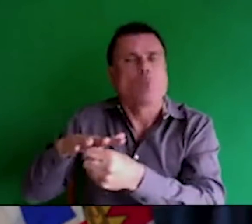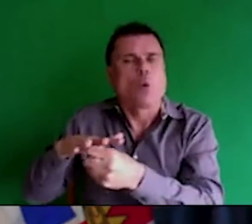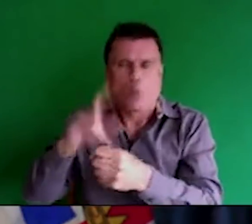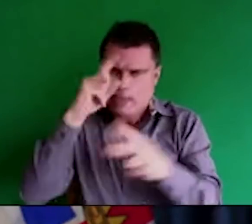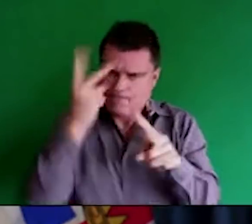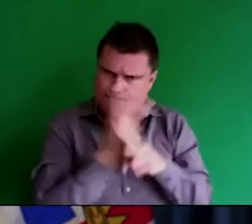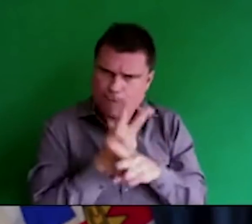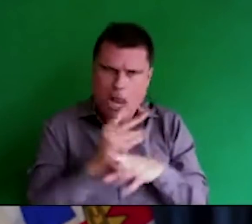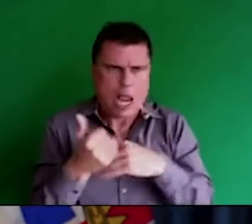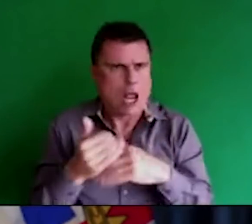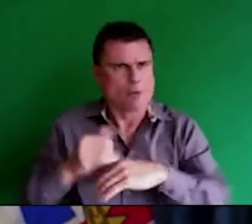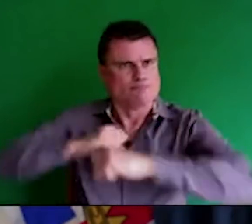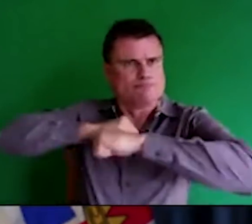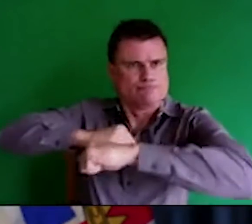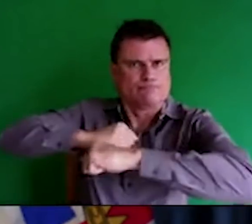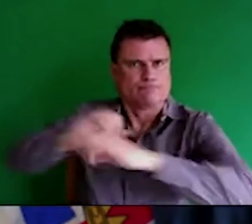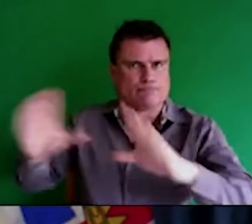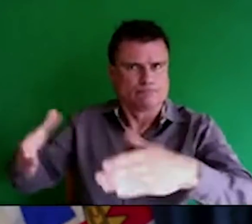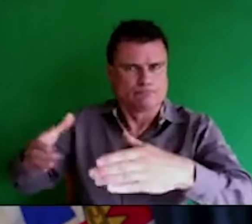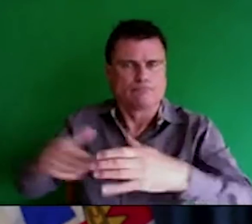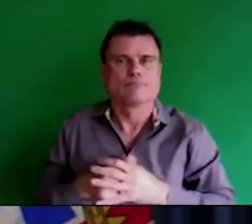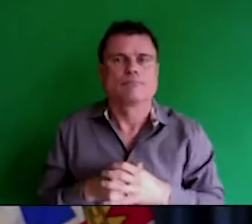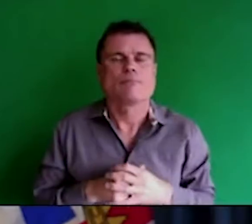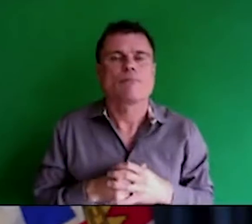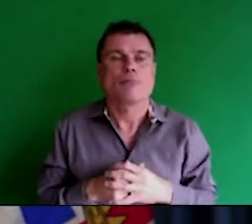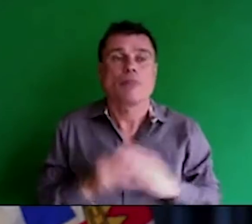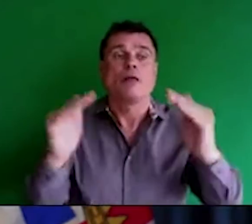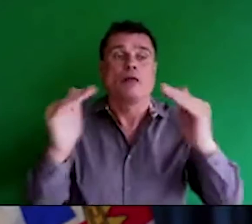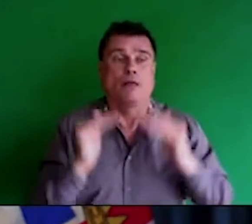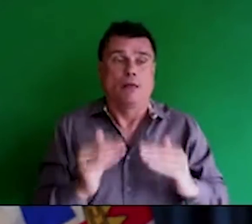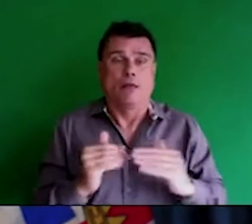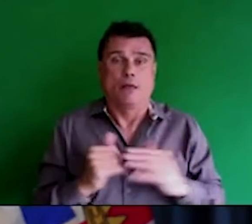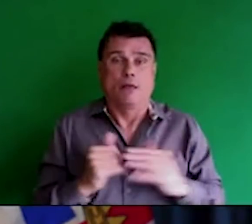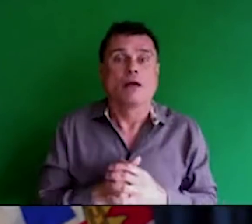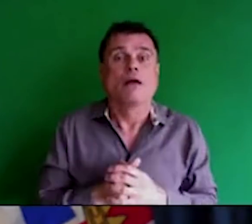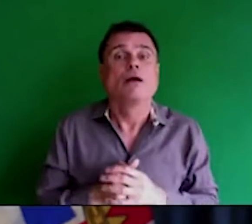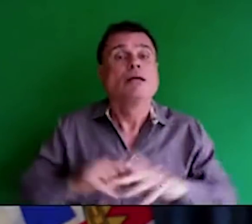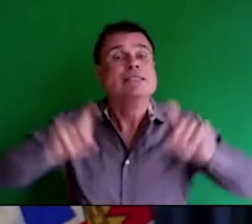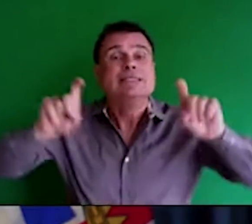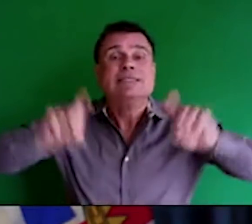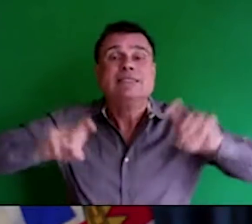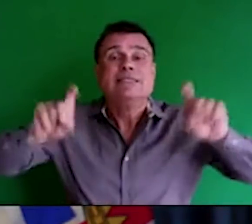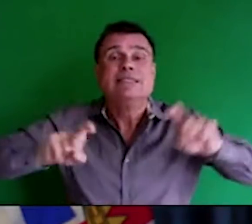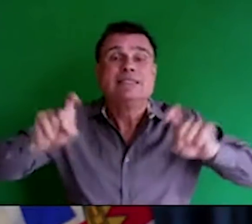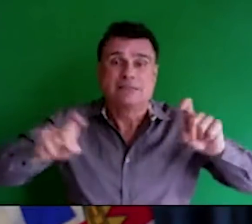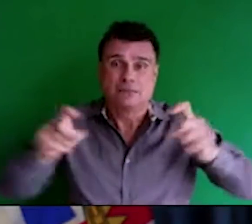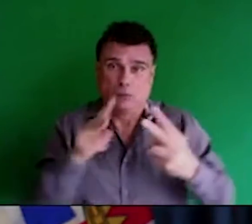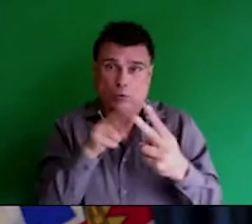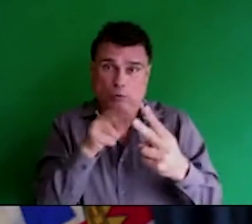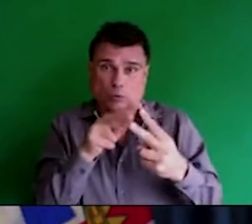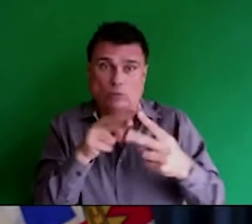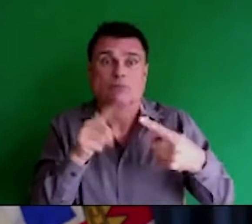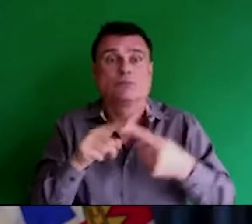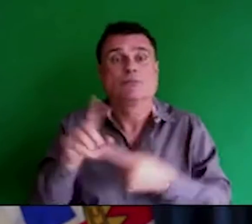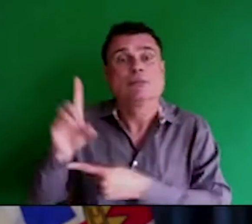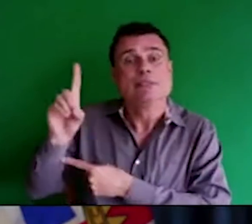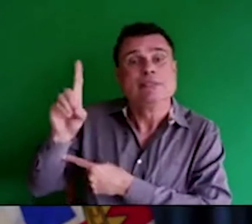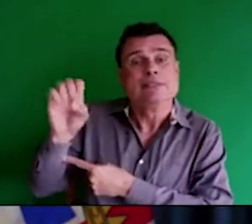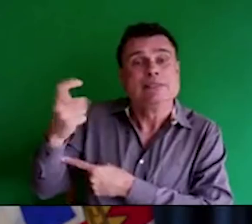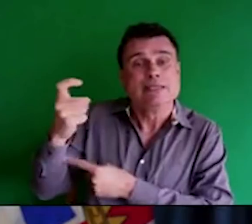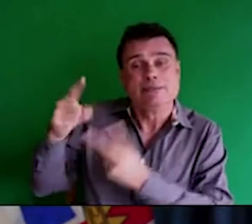be aware, Minister Dix and Dr. Henry have been talking about this a lot. We are on track to get our capacity